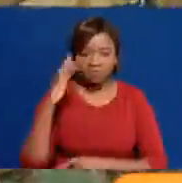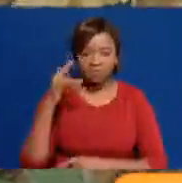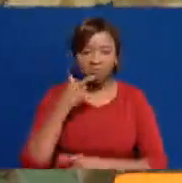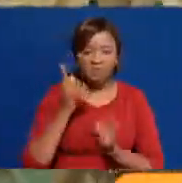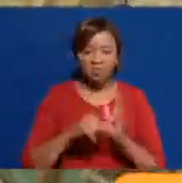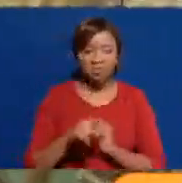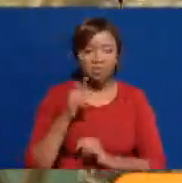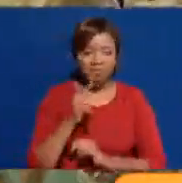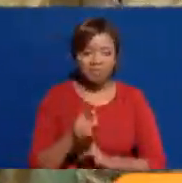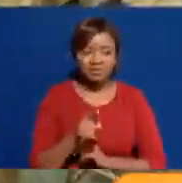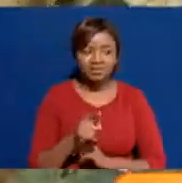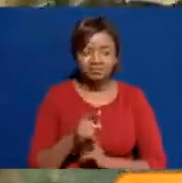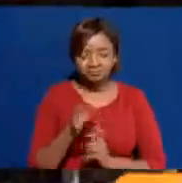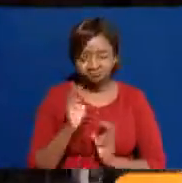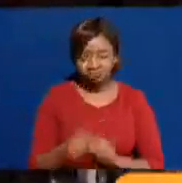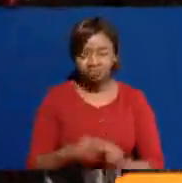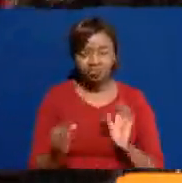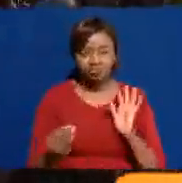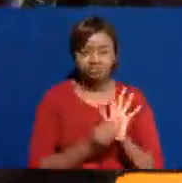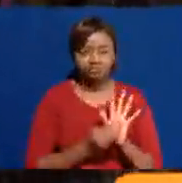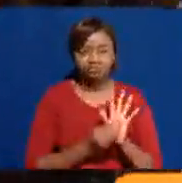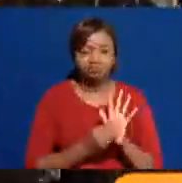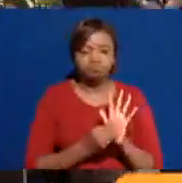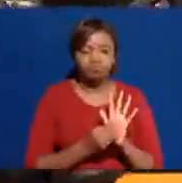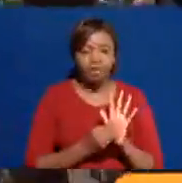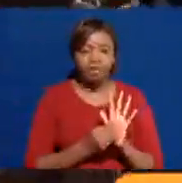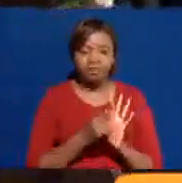wetland will soon be gazetted as a protected